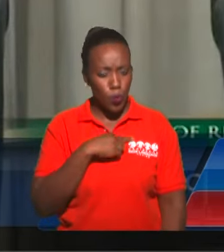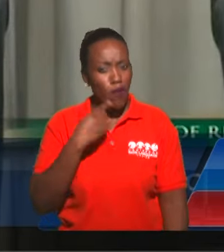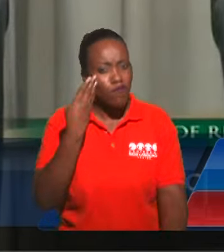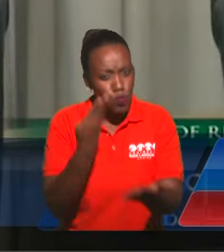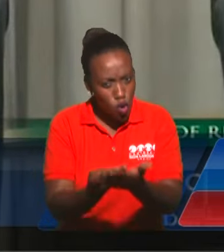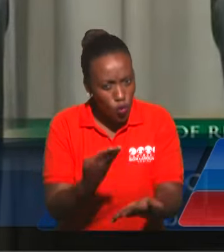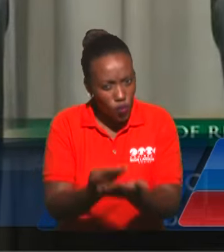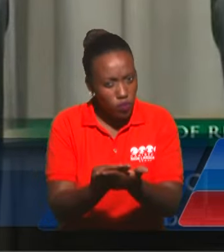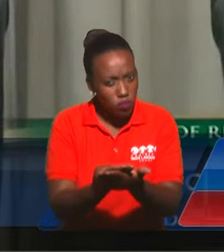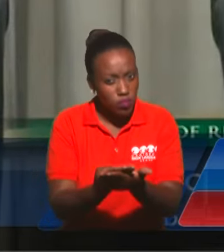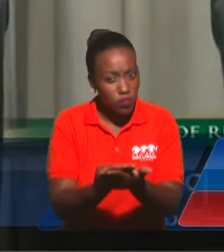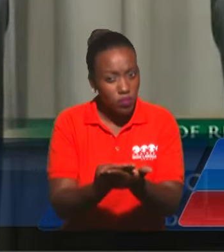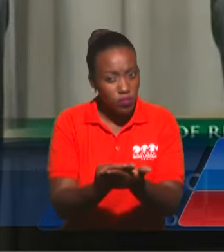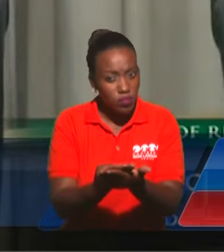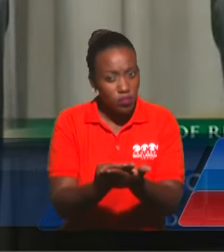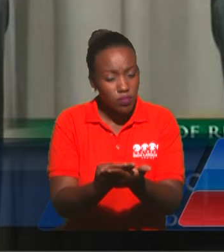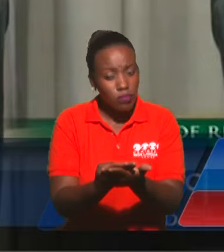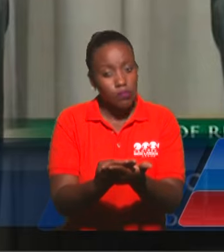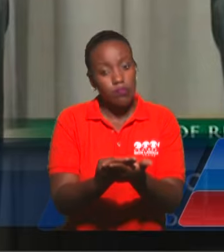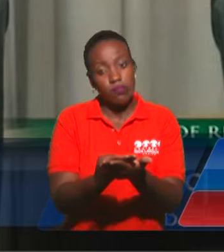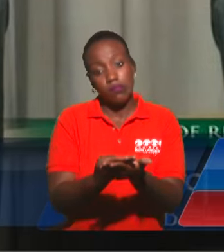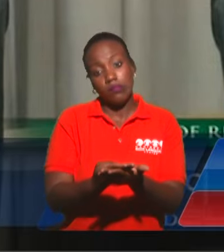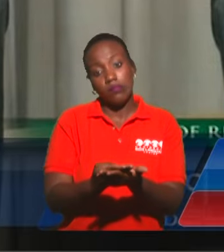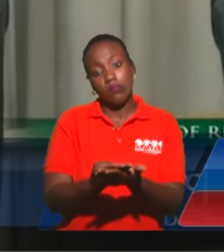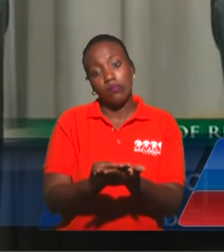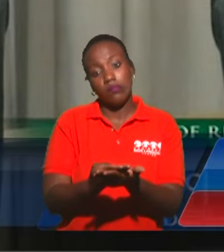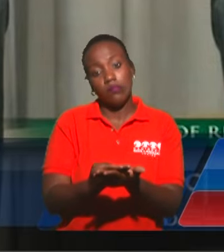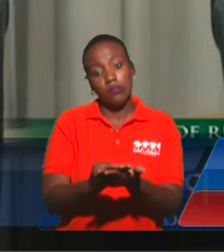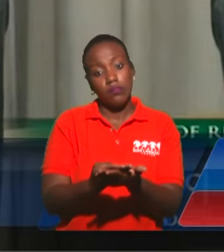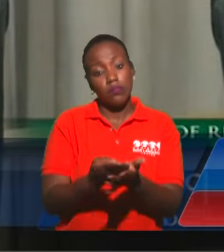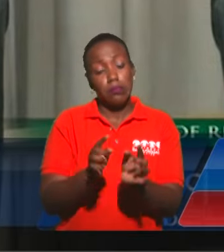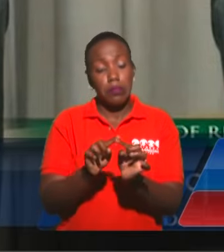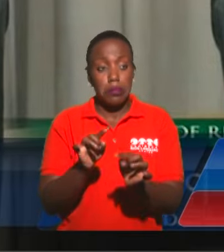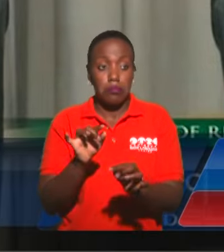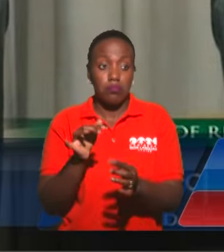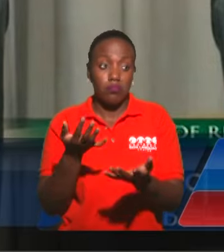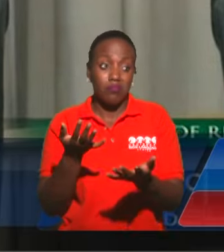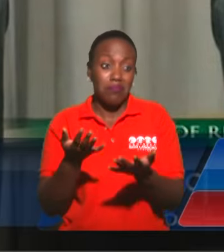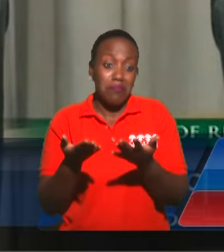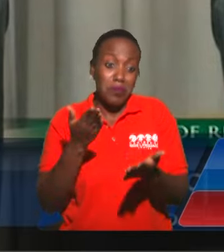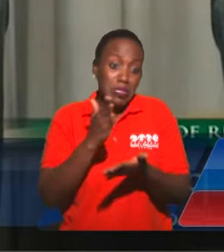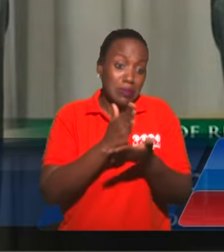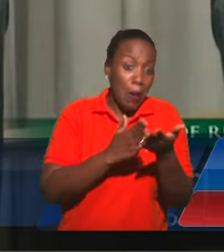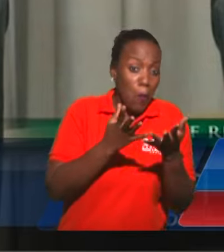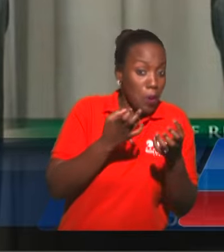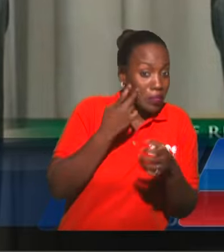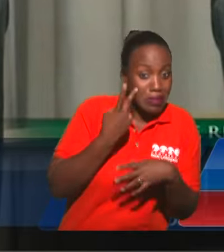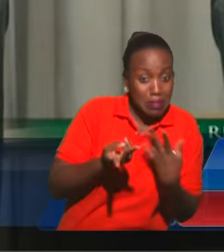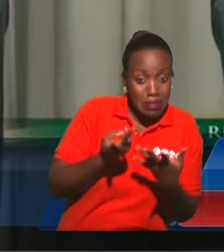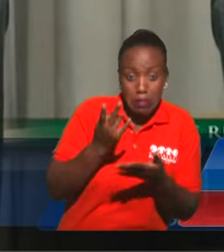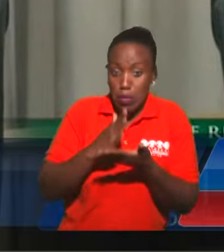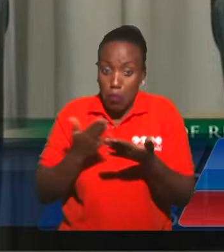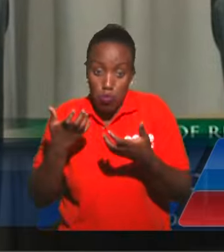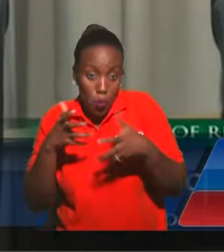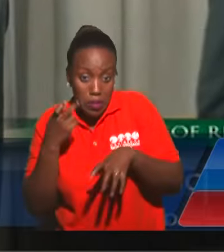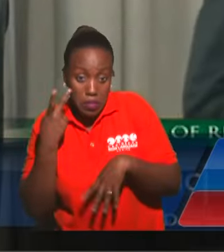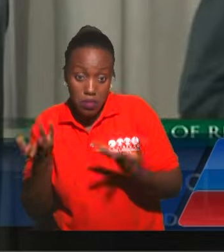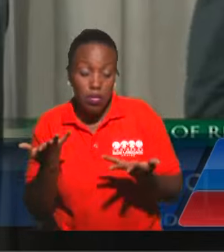proven. But of course, that is for who will want to see. And we know clearly that that is